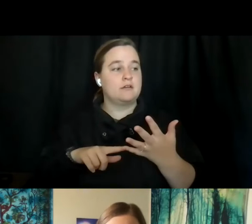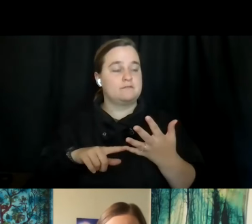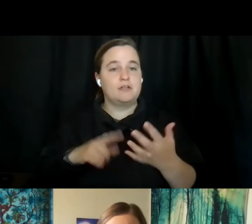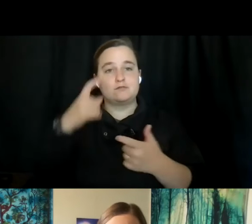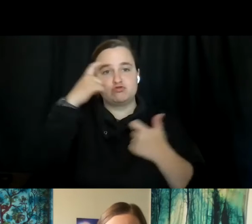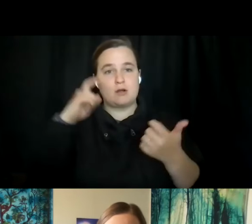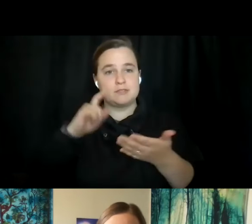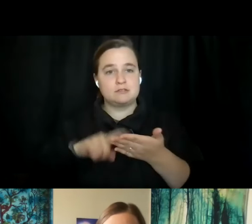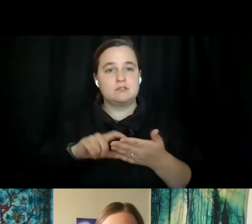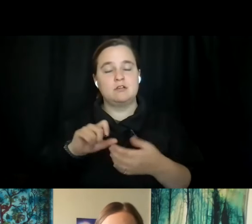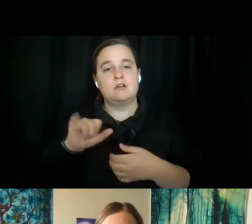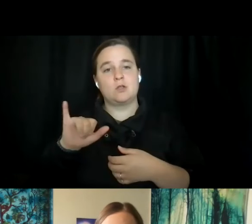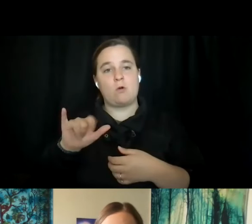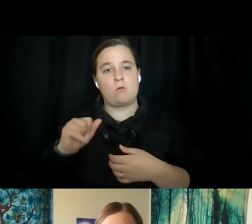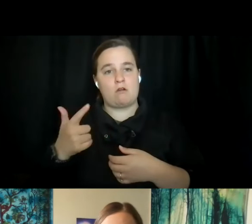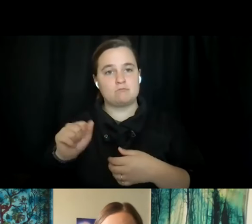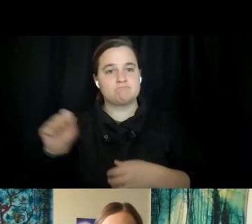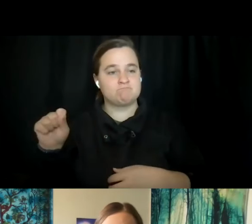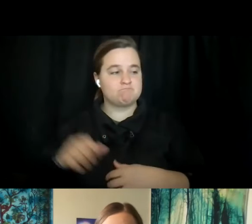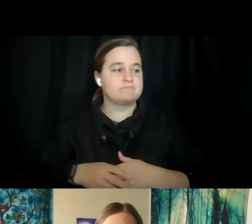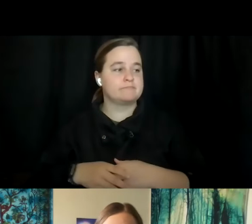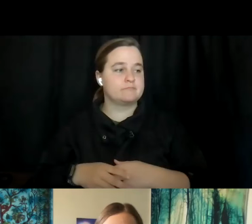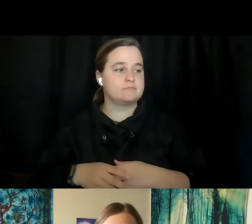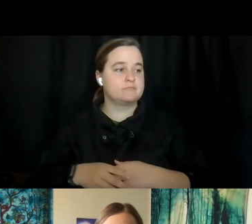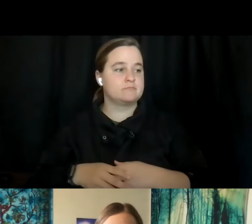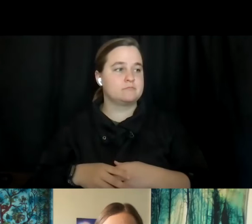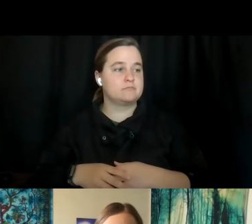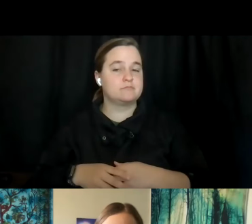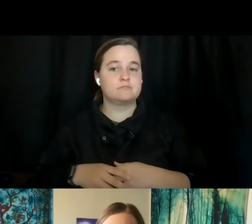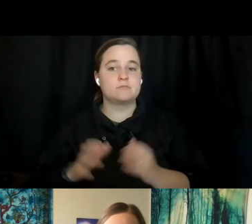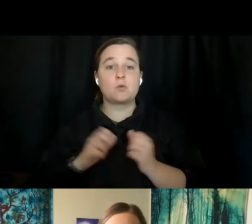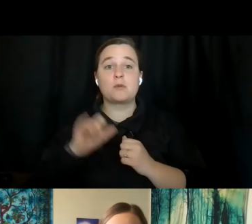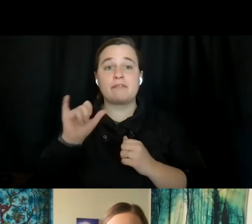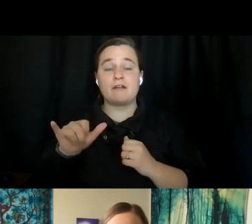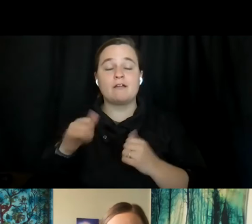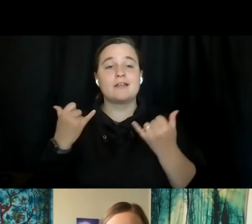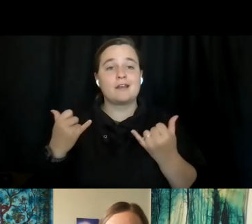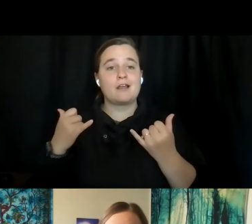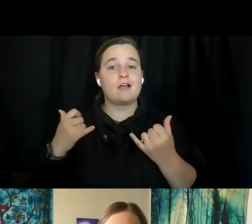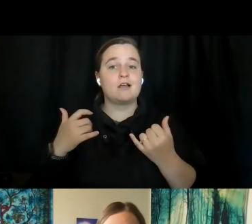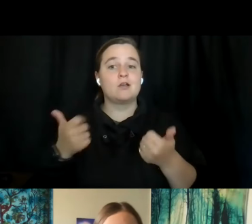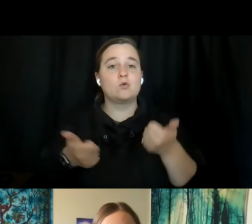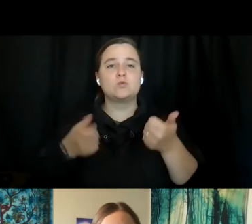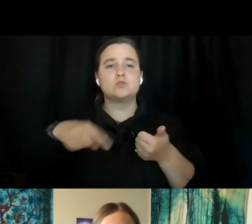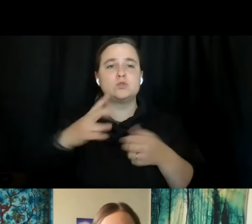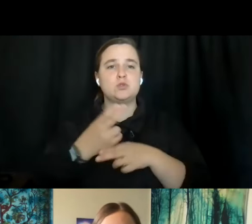yoga. So with that, which one will you practice in the near